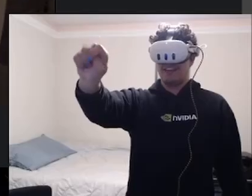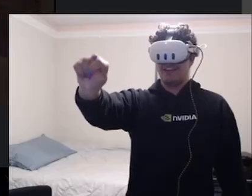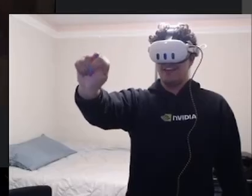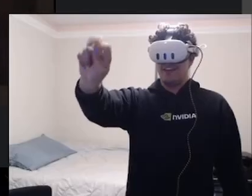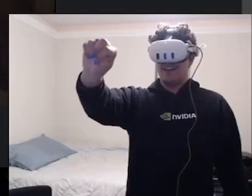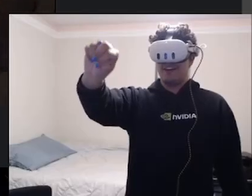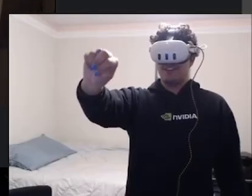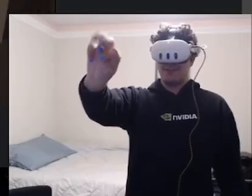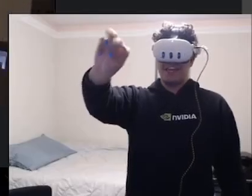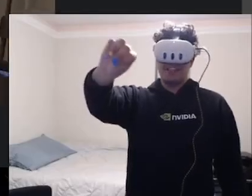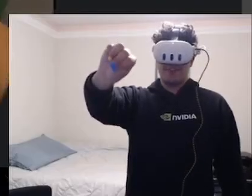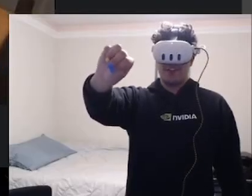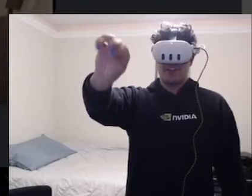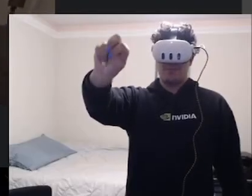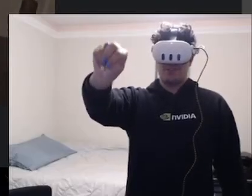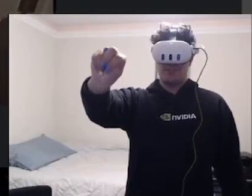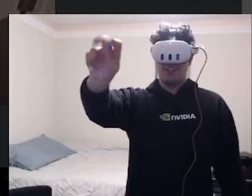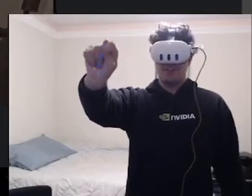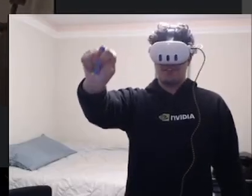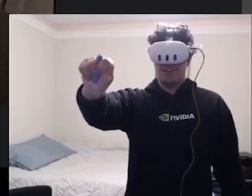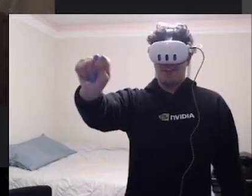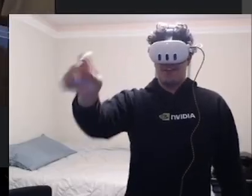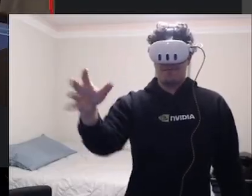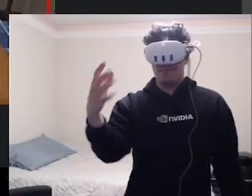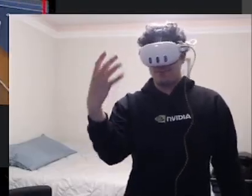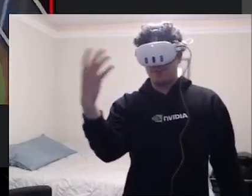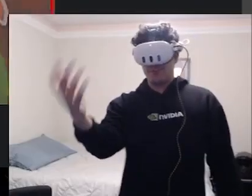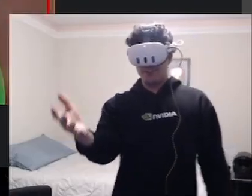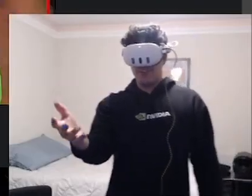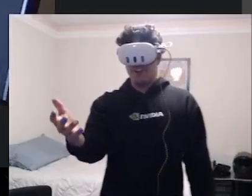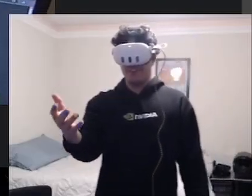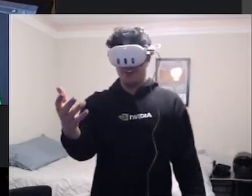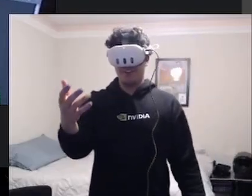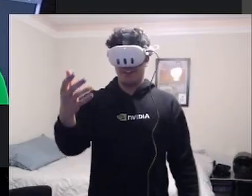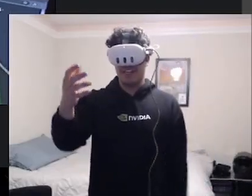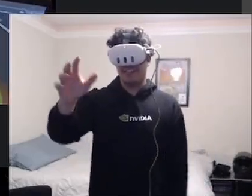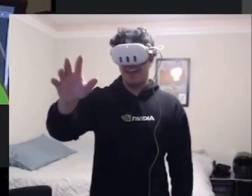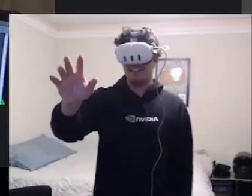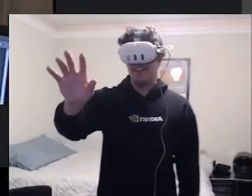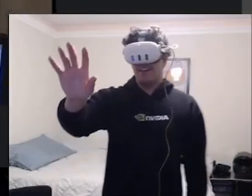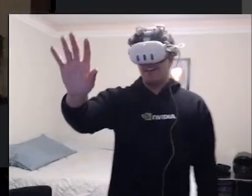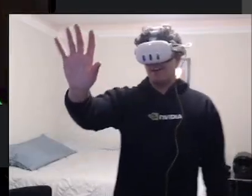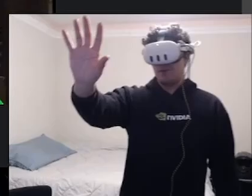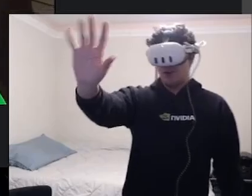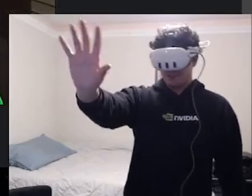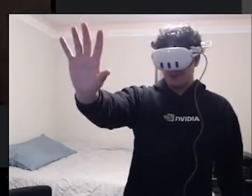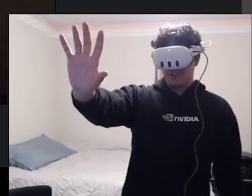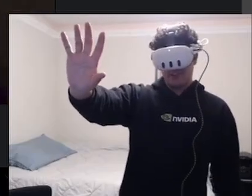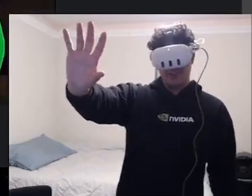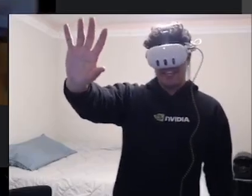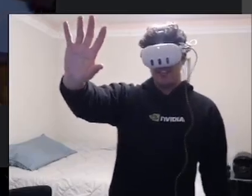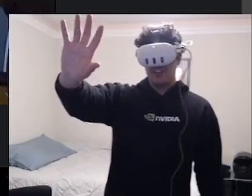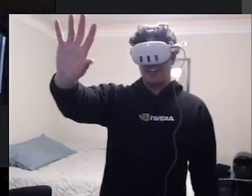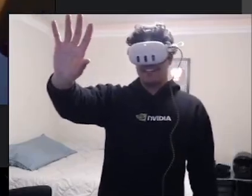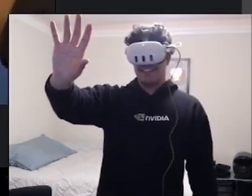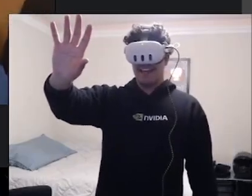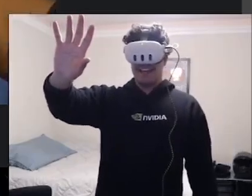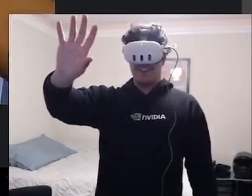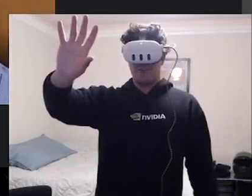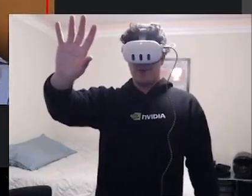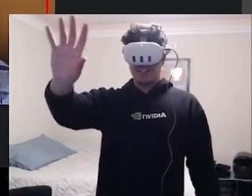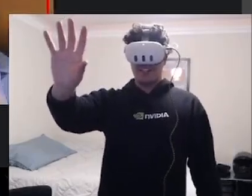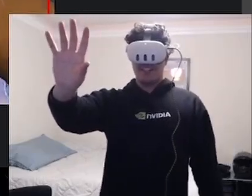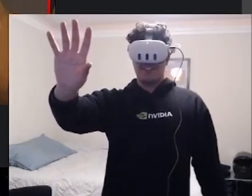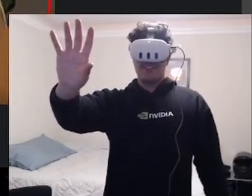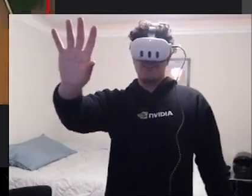the hand. So it can't differentiate between those. So there's a lot of letters like that, but also another limitation is that